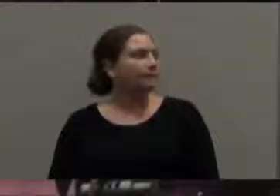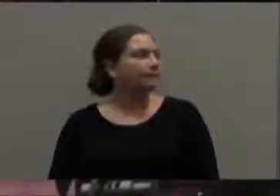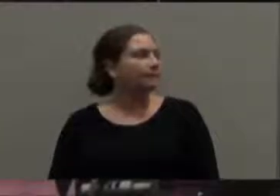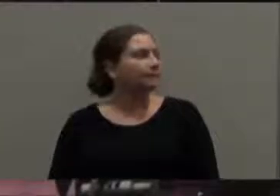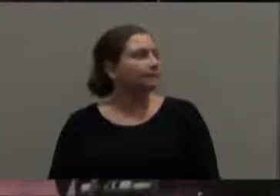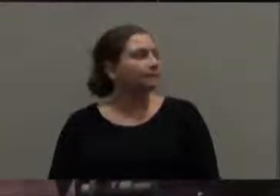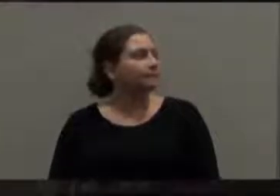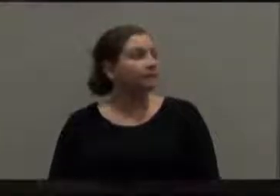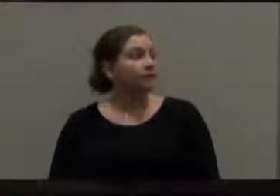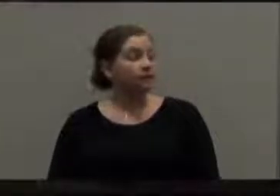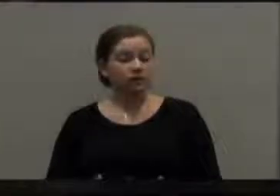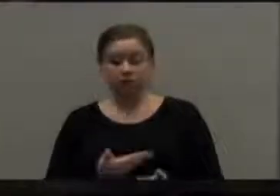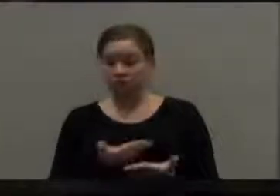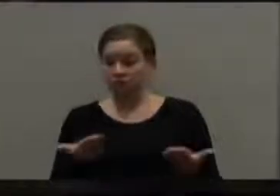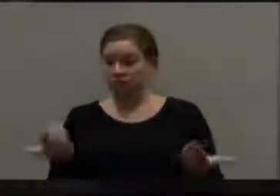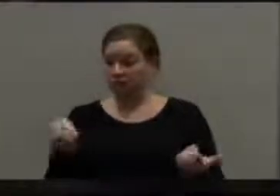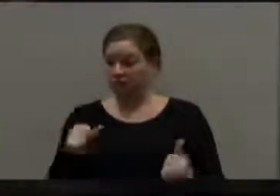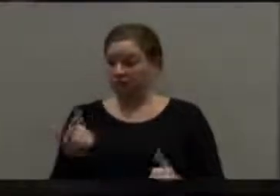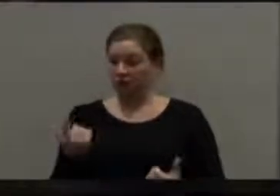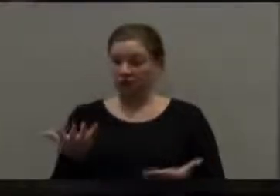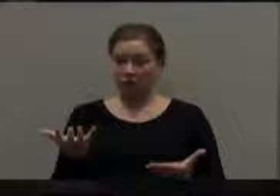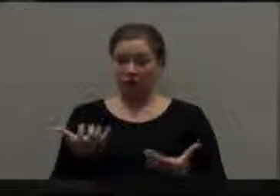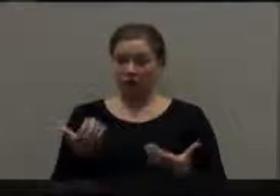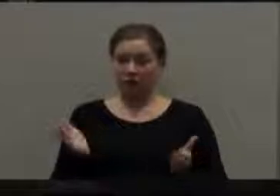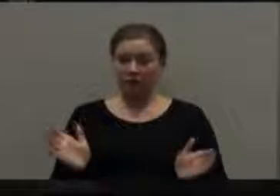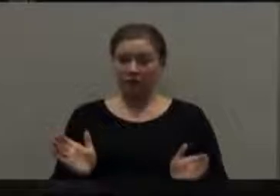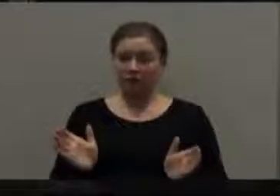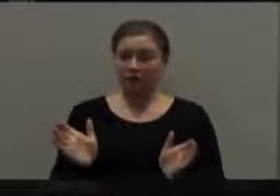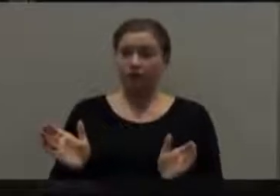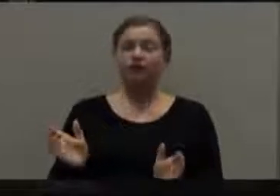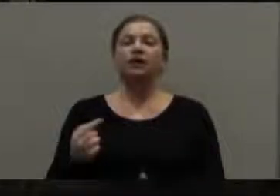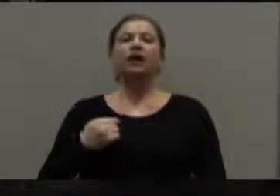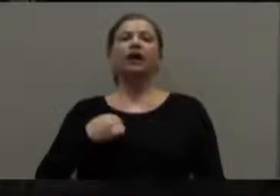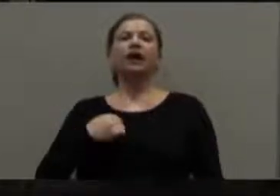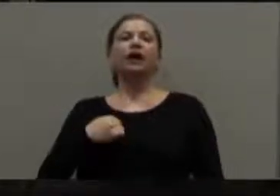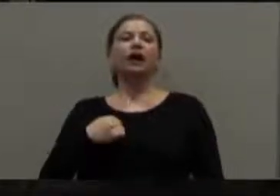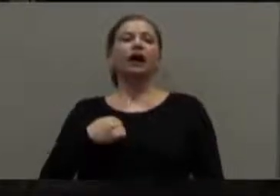So does anyone want to make a motion to, is that? I move that we